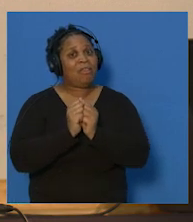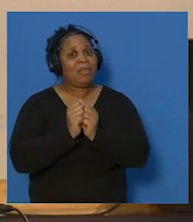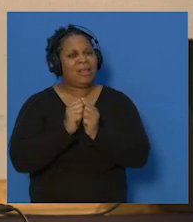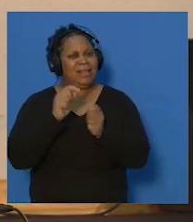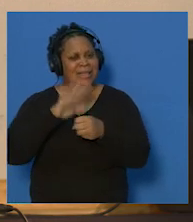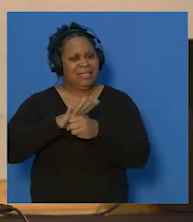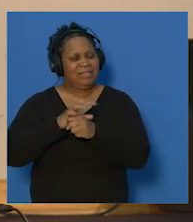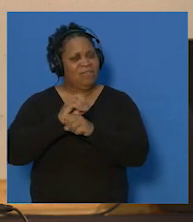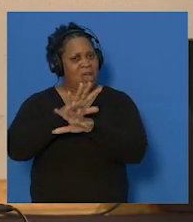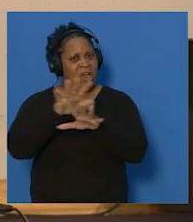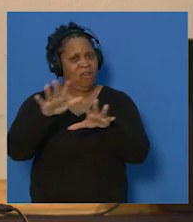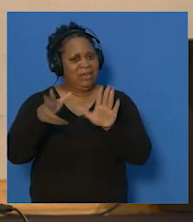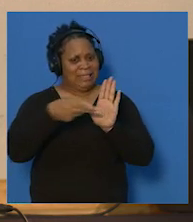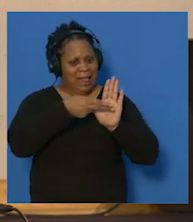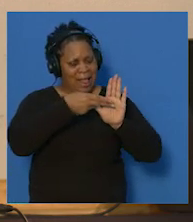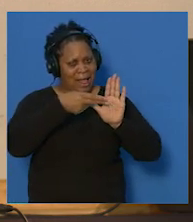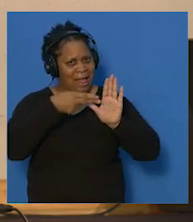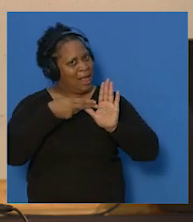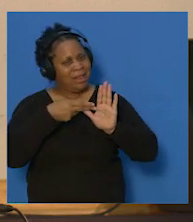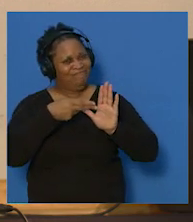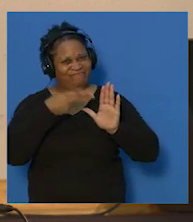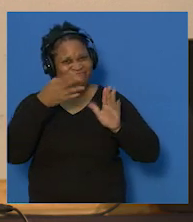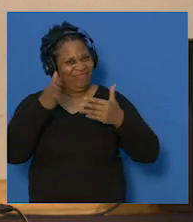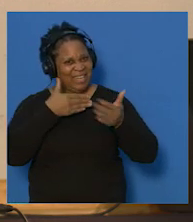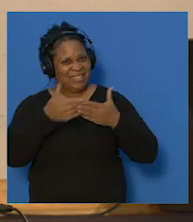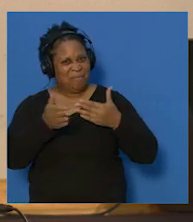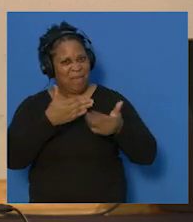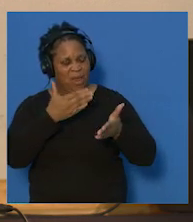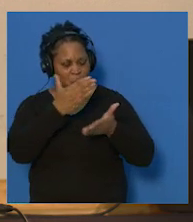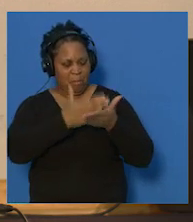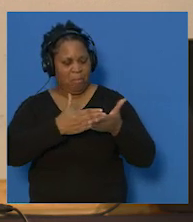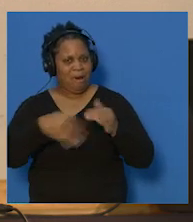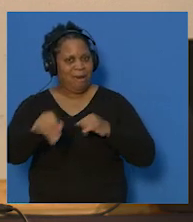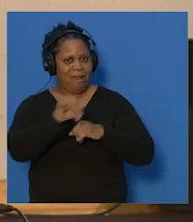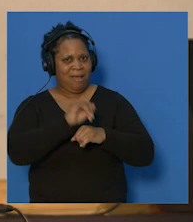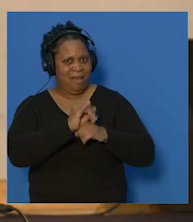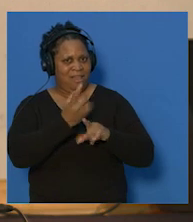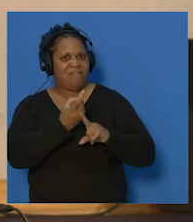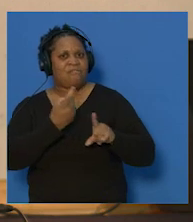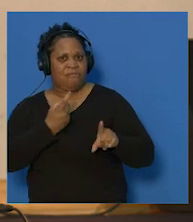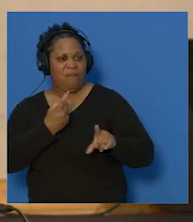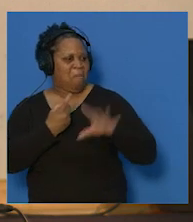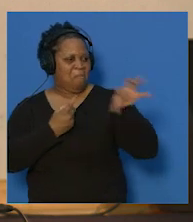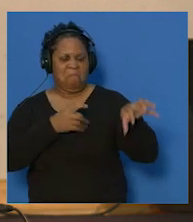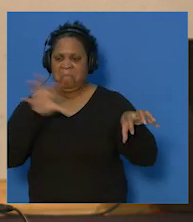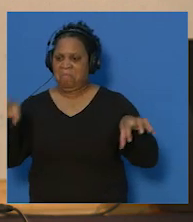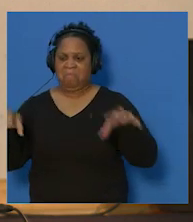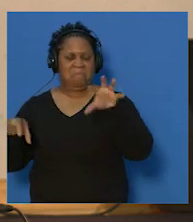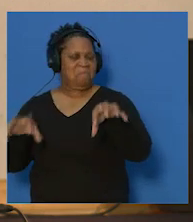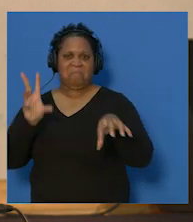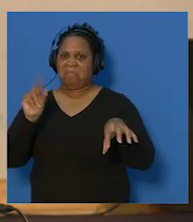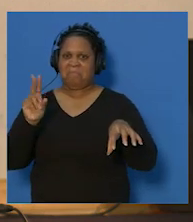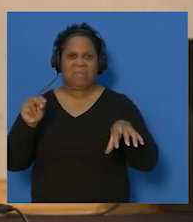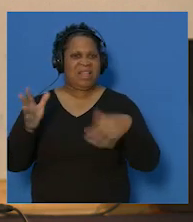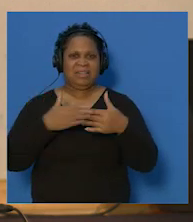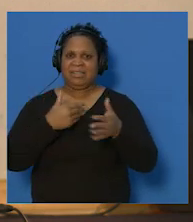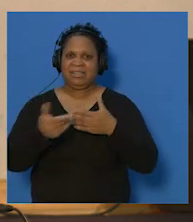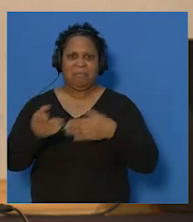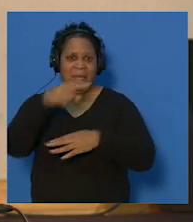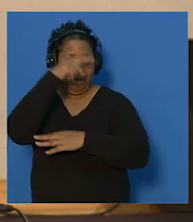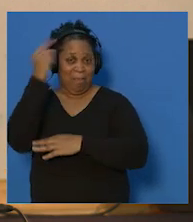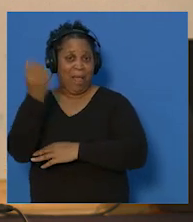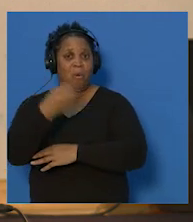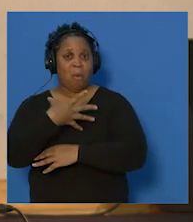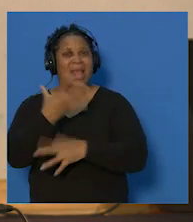has highlighted, it doesn't matter which part of the island you come from. It doesn't matter whether you're black or white.